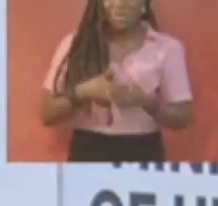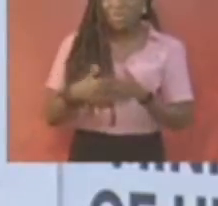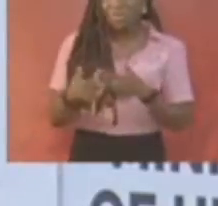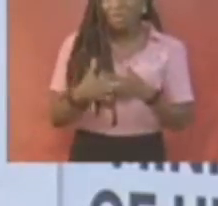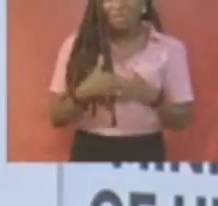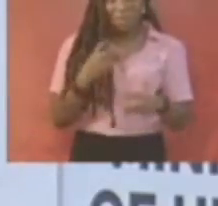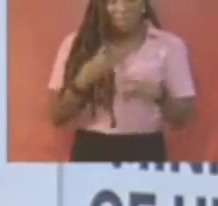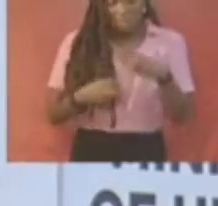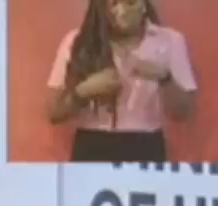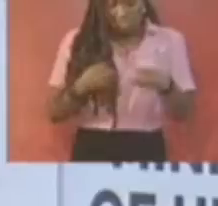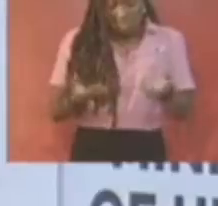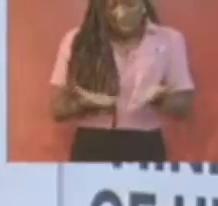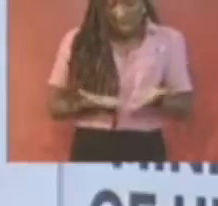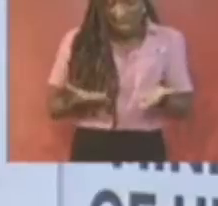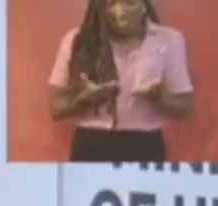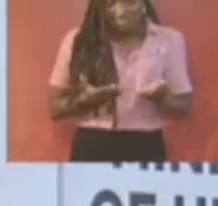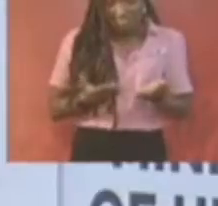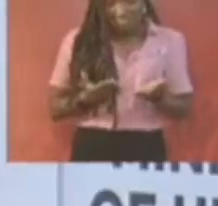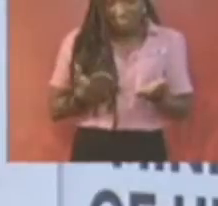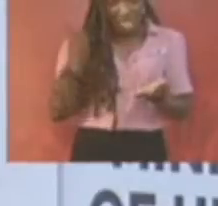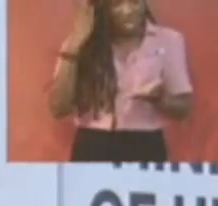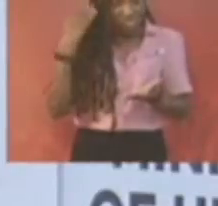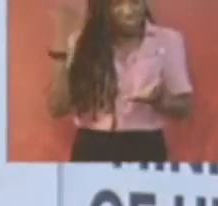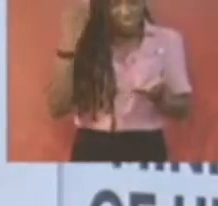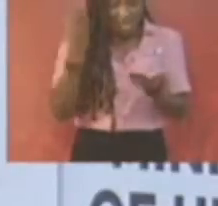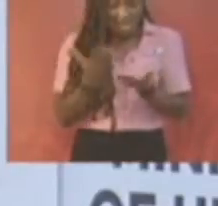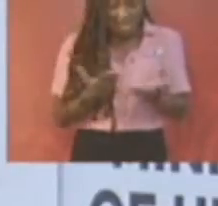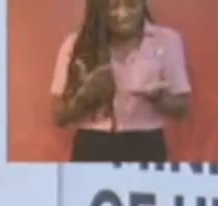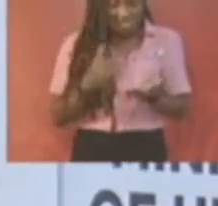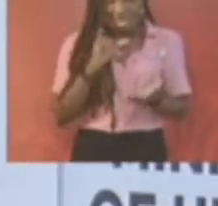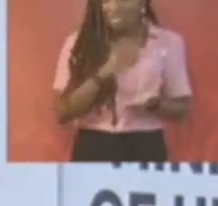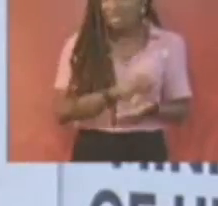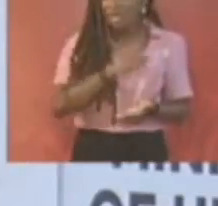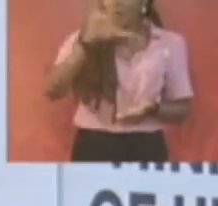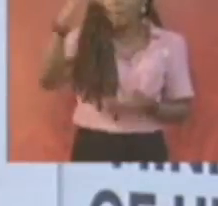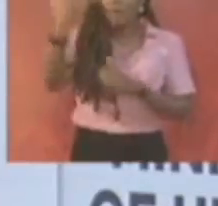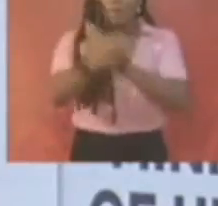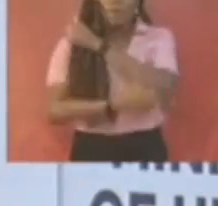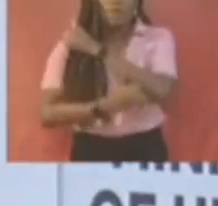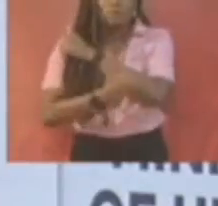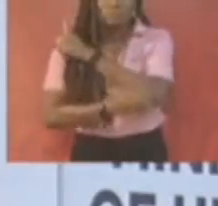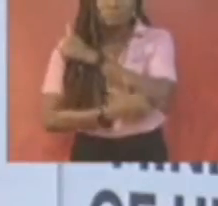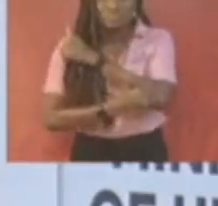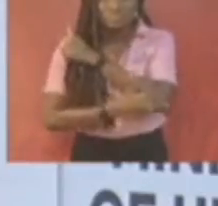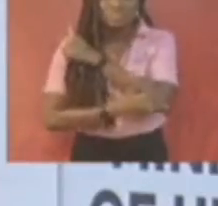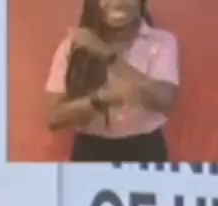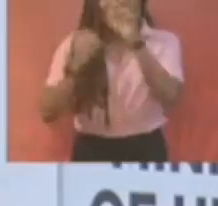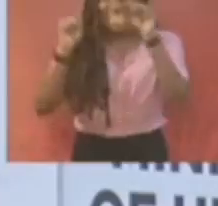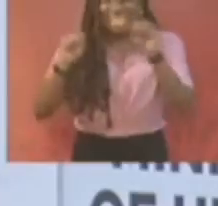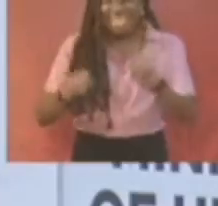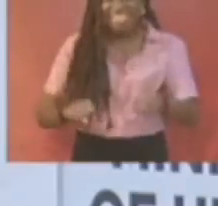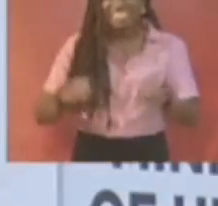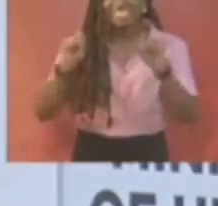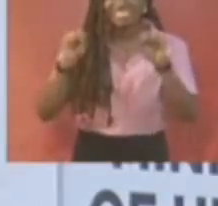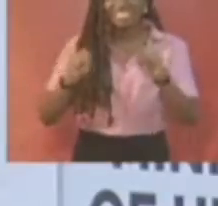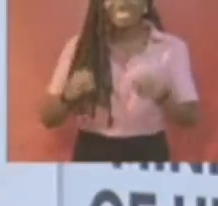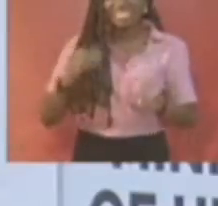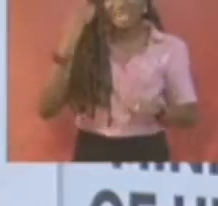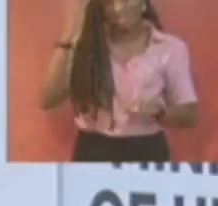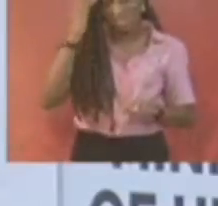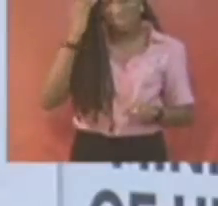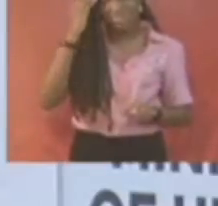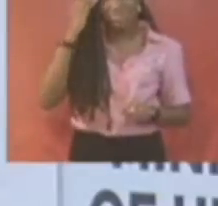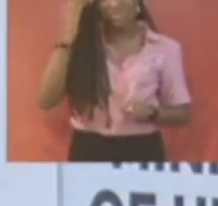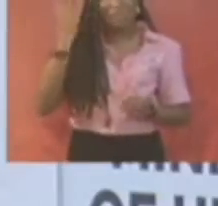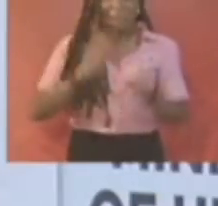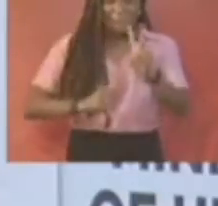issues that prevail in that country happen to be at that time, yes, they are likely to impact. And